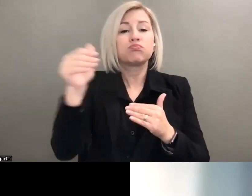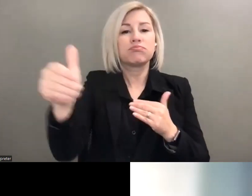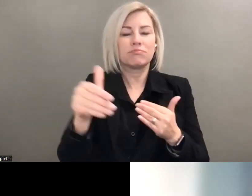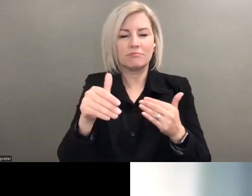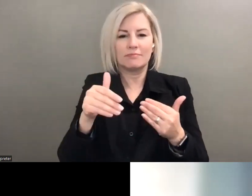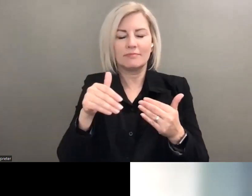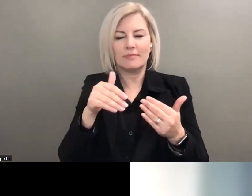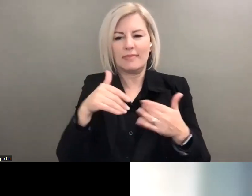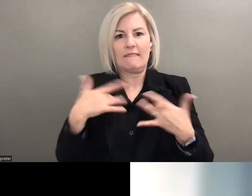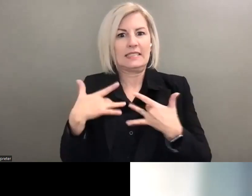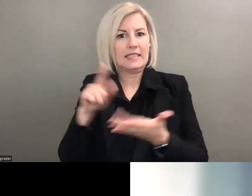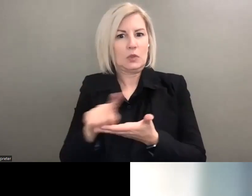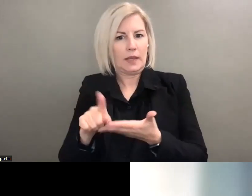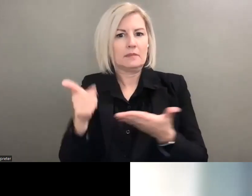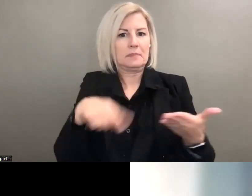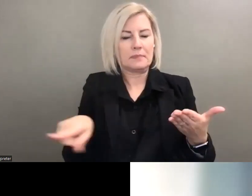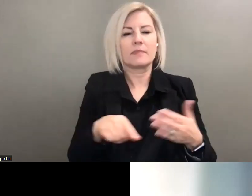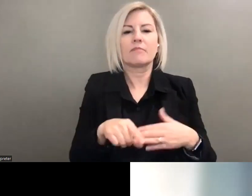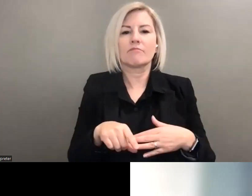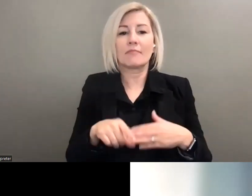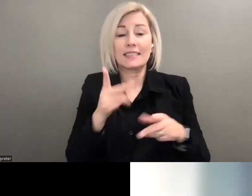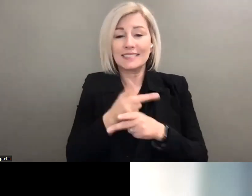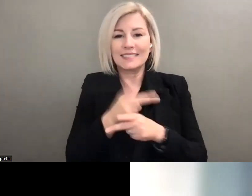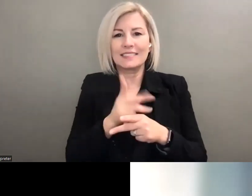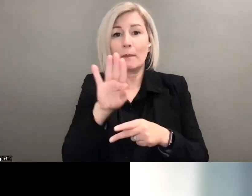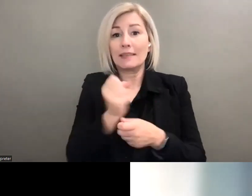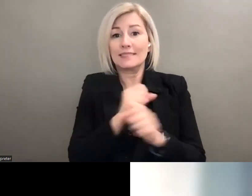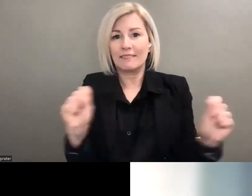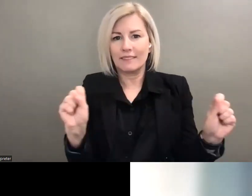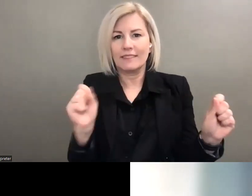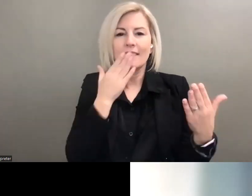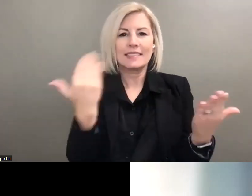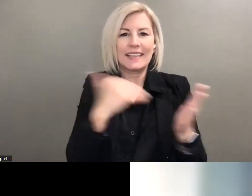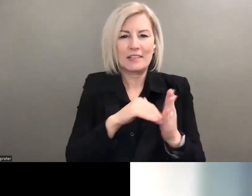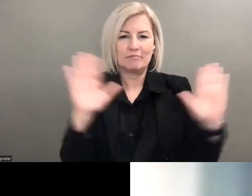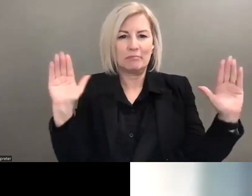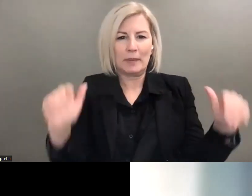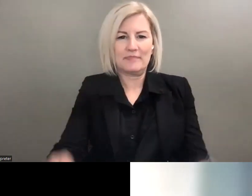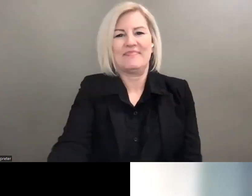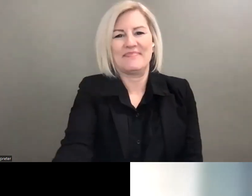well. Meanwhile, take care, stay safe, and thanks again. Goodbye.